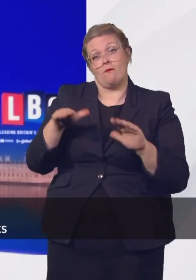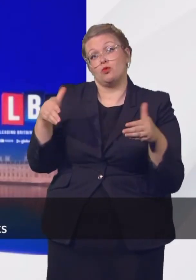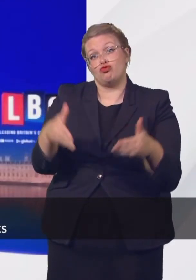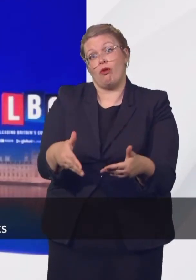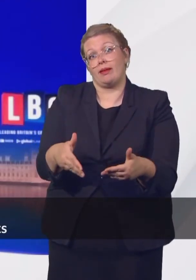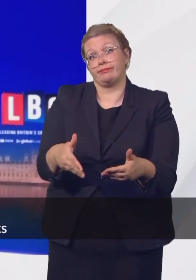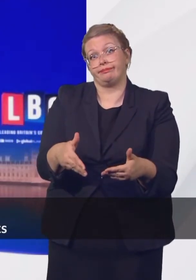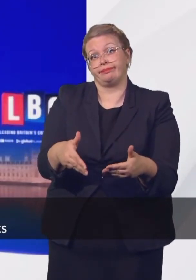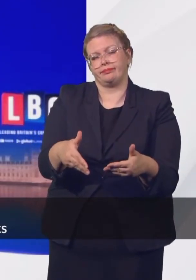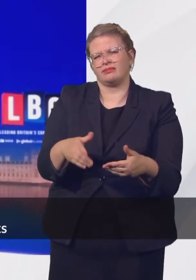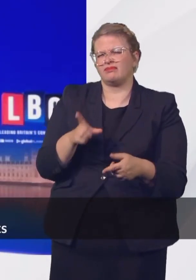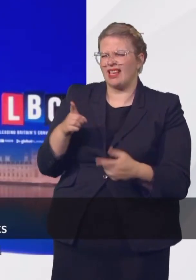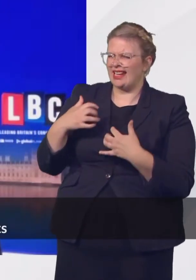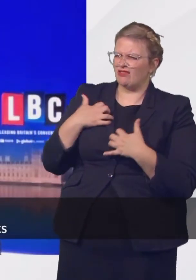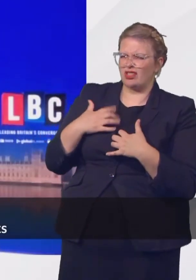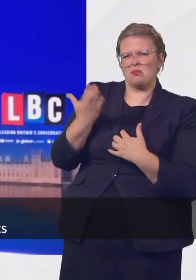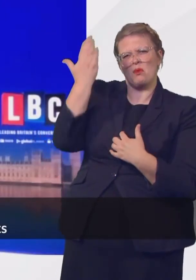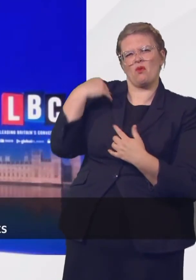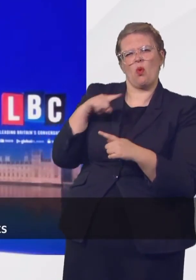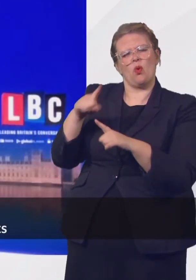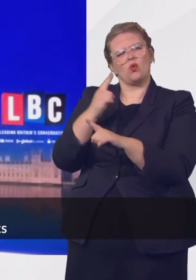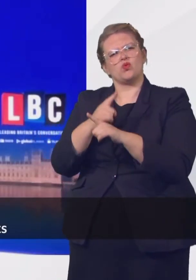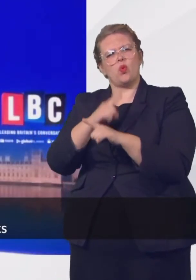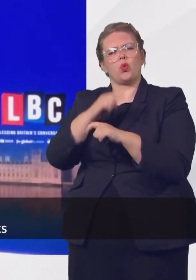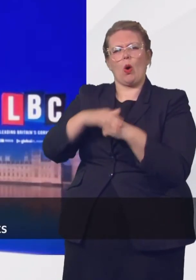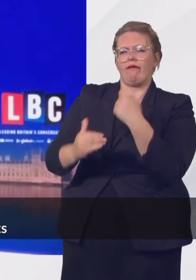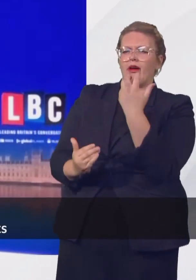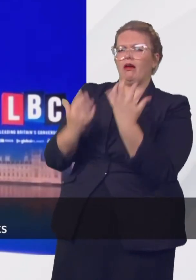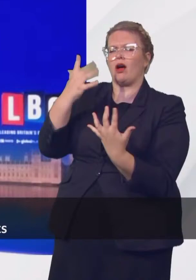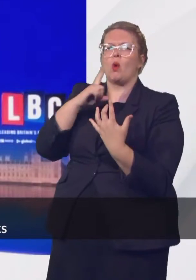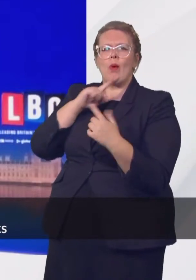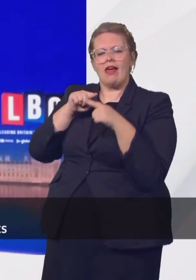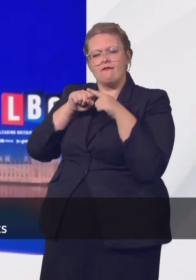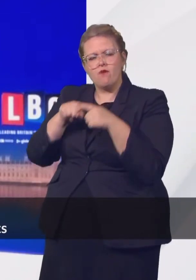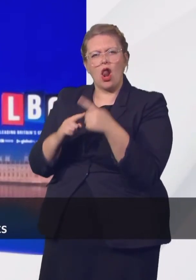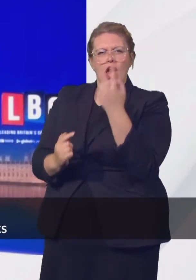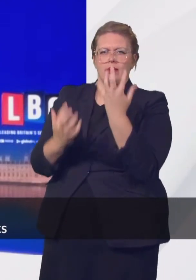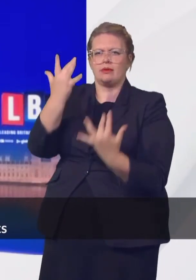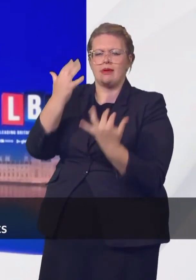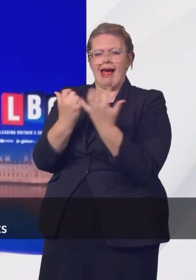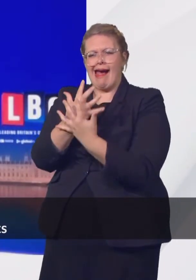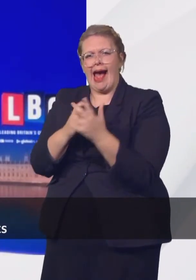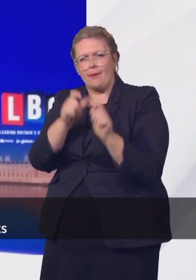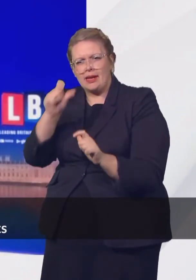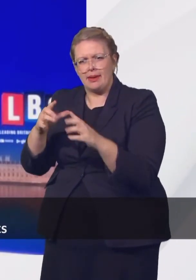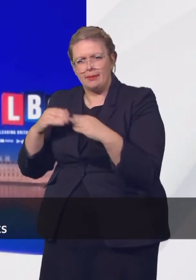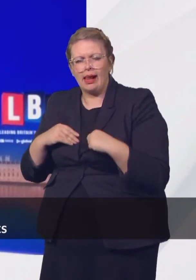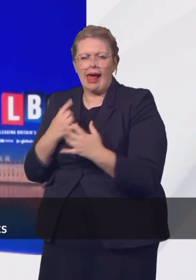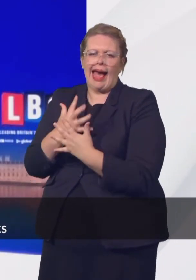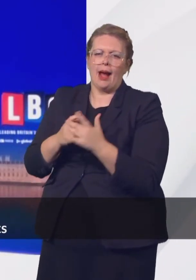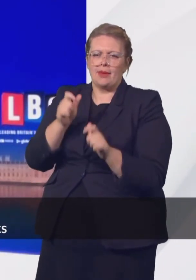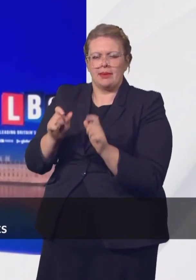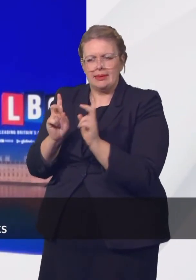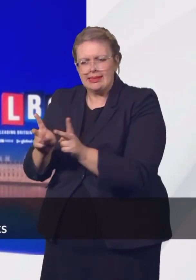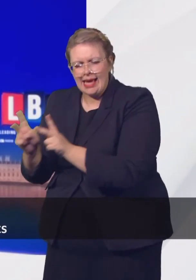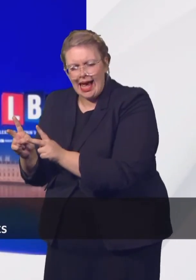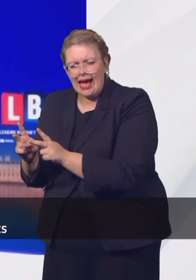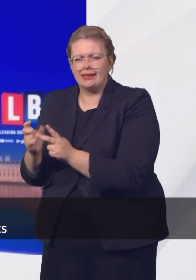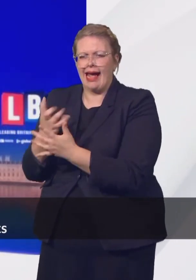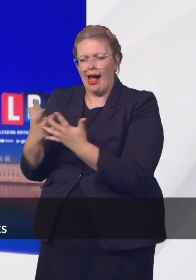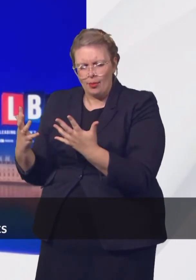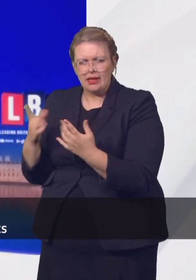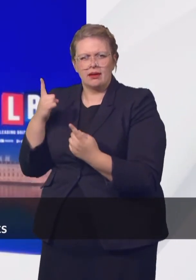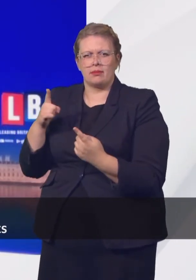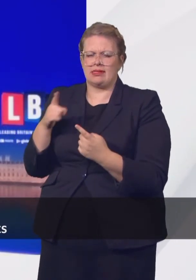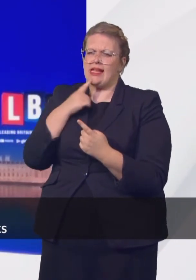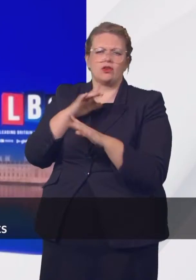rigidly to dates set back in February rather than factoring in how good the data is looking. Now, there's rules in all sorts of areas, but we've heard so